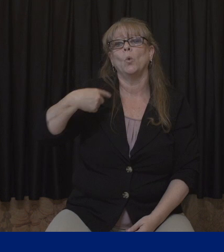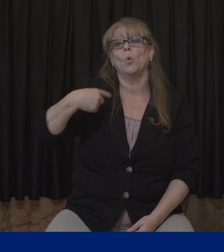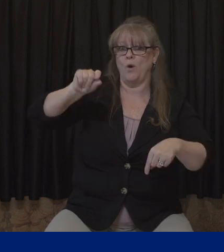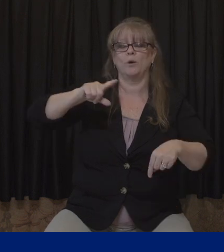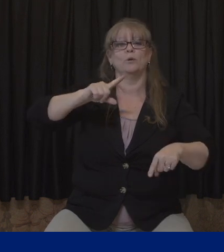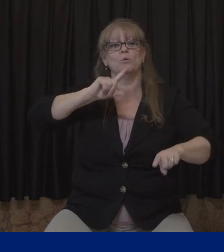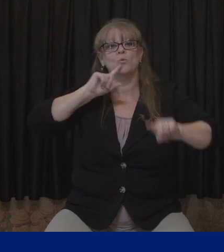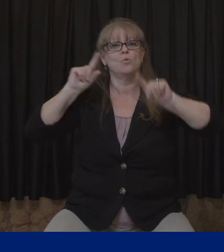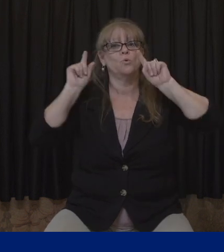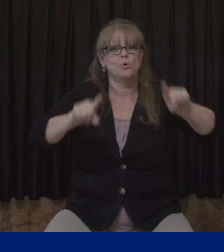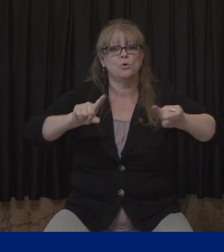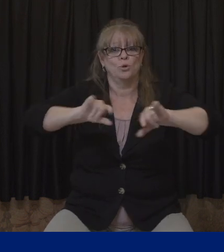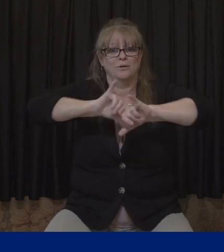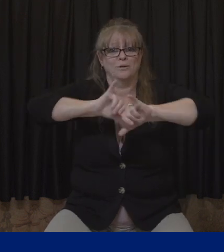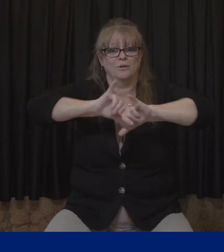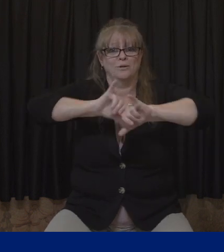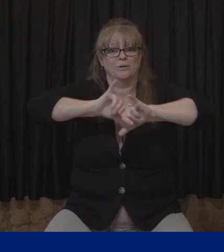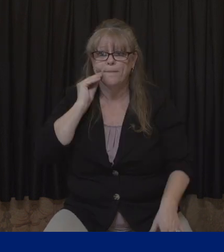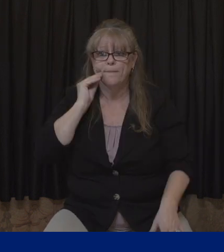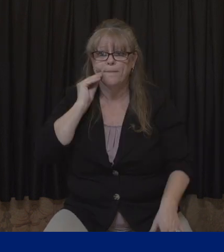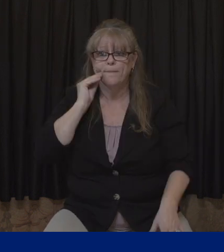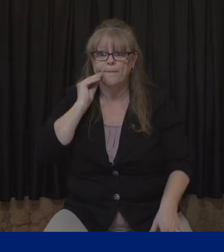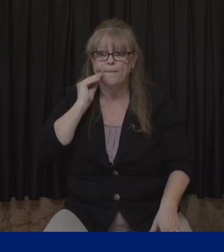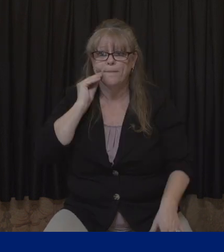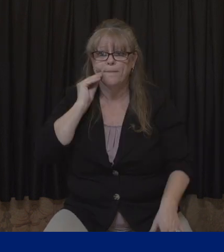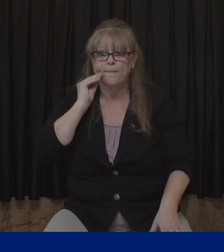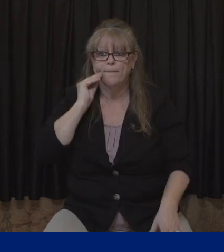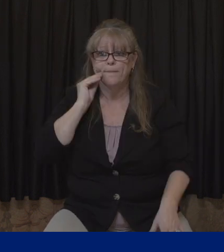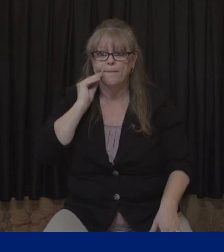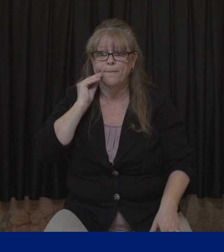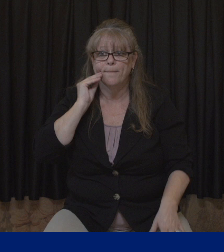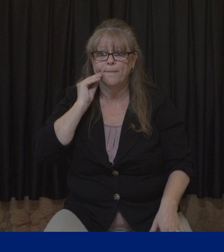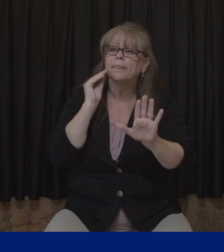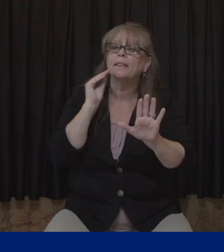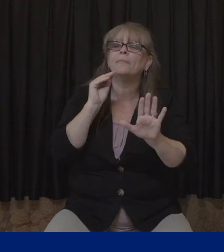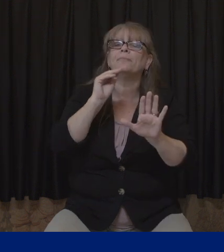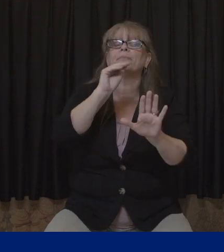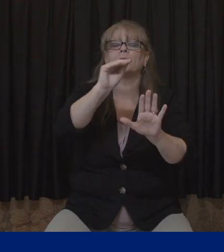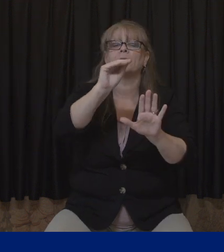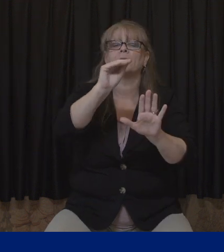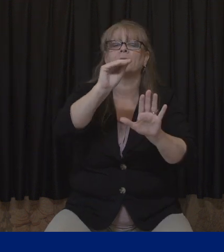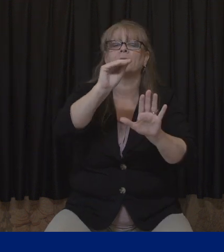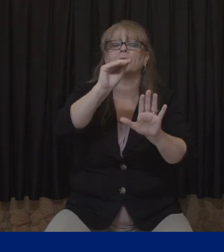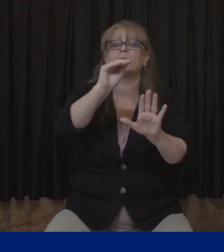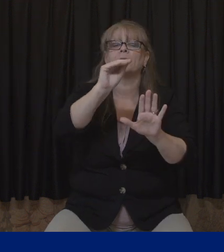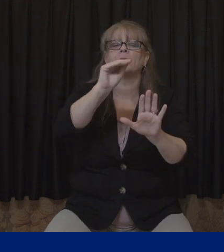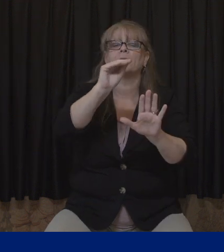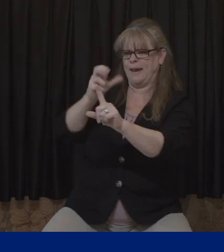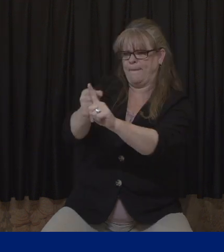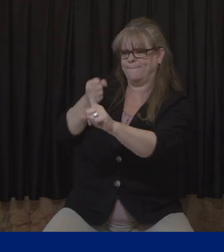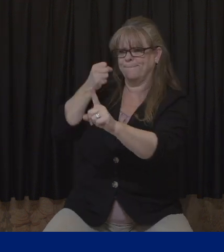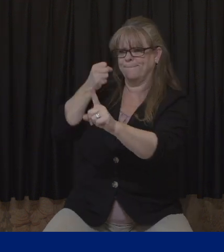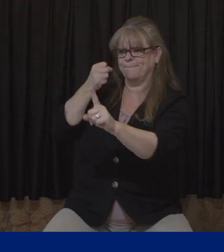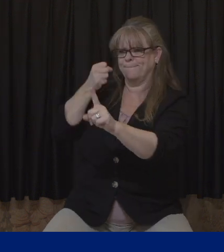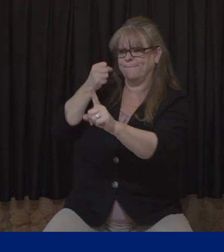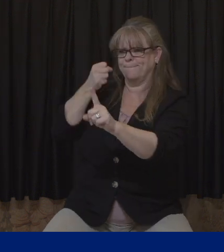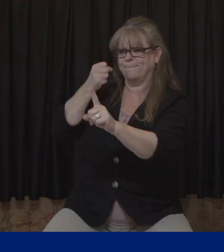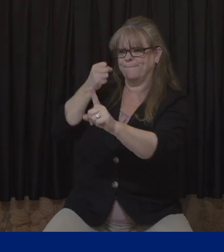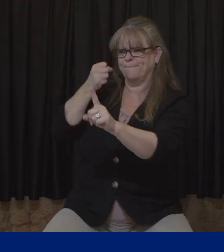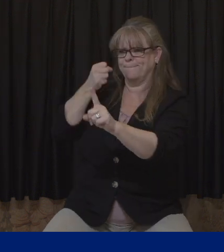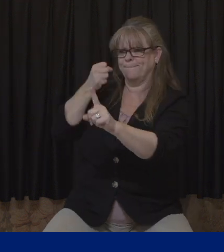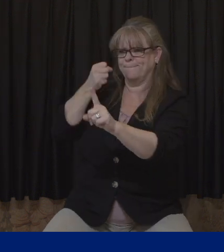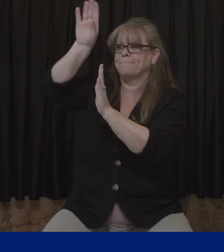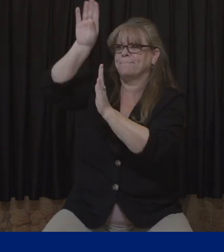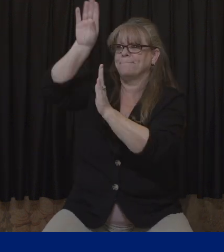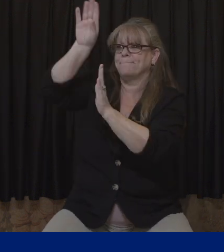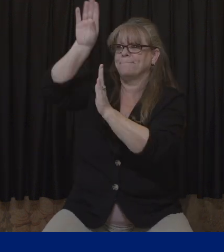continues the same level. It doesn't have any impact on what that peak is. It simply changes the timing of the peak. The